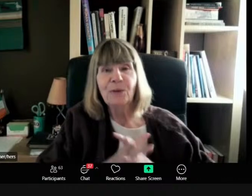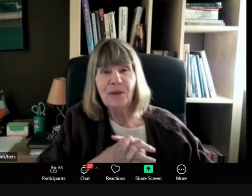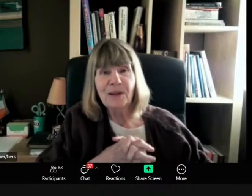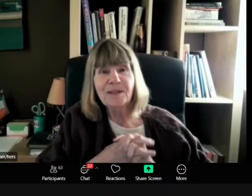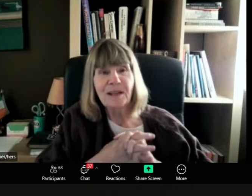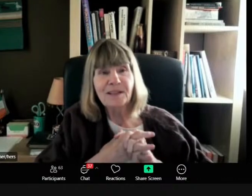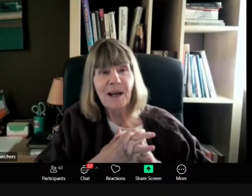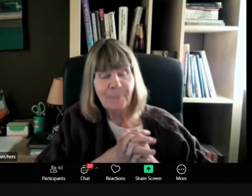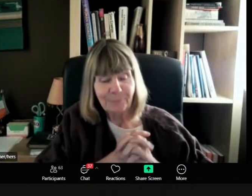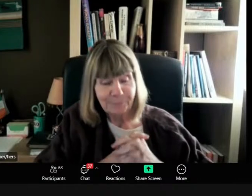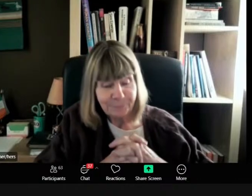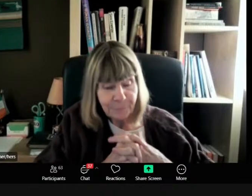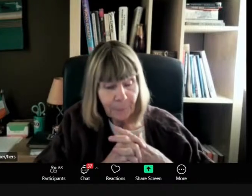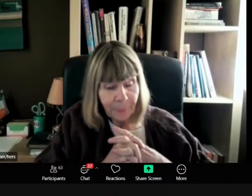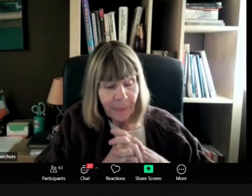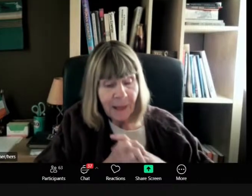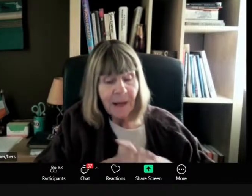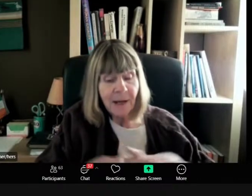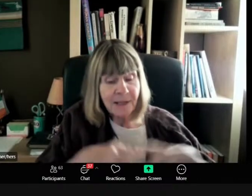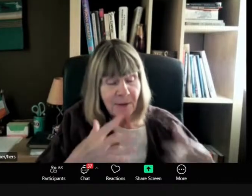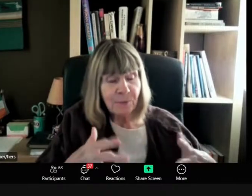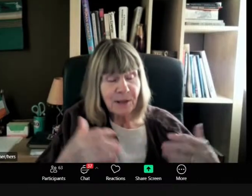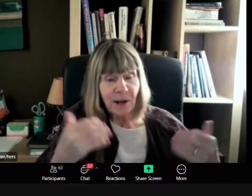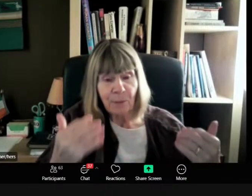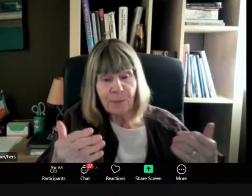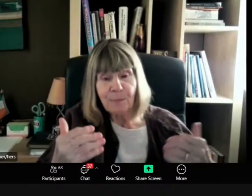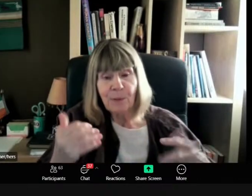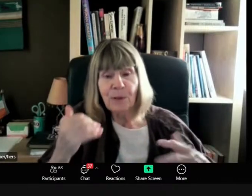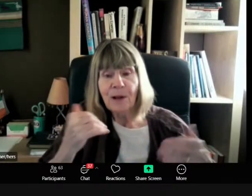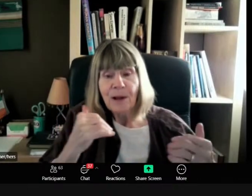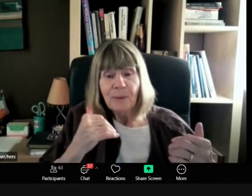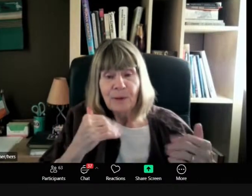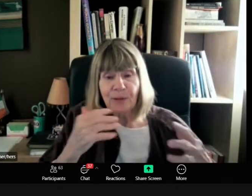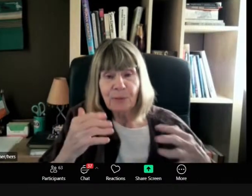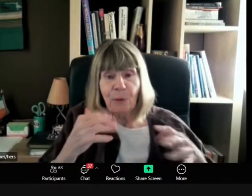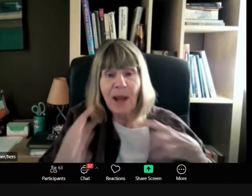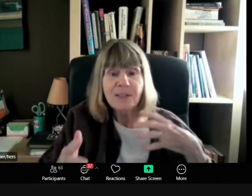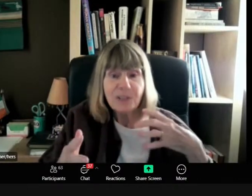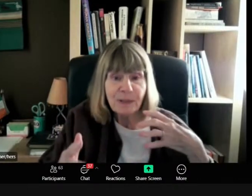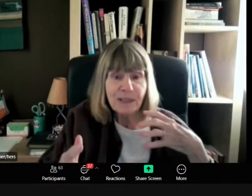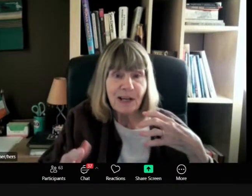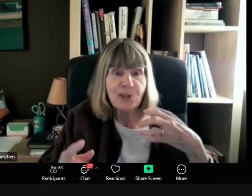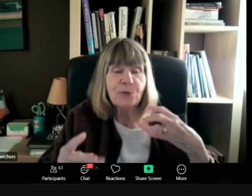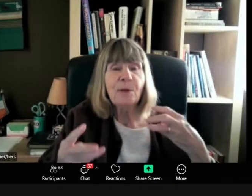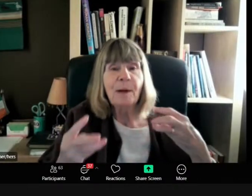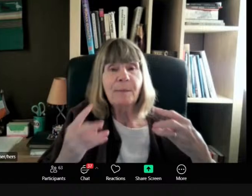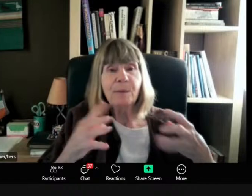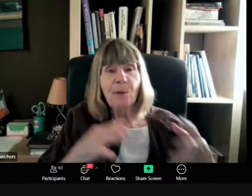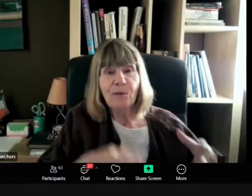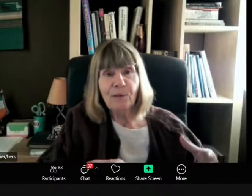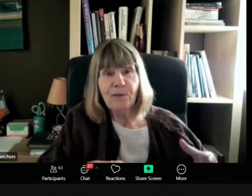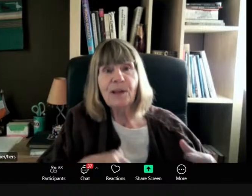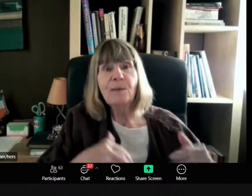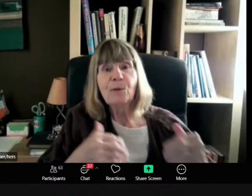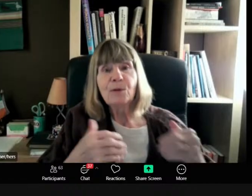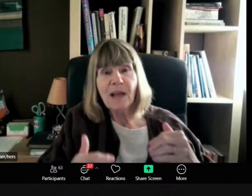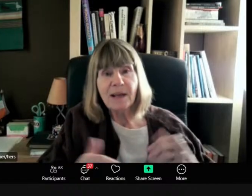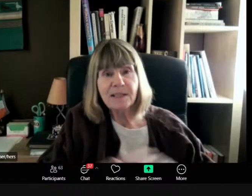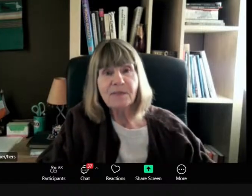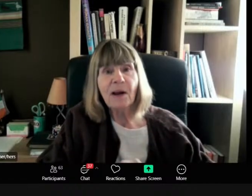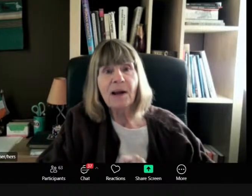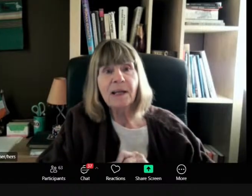sexual, we do things like that. Again, we can help people with ways to be sexual that might be more fulfilling,